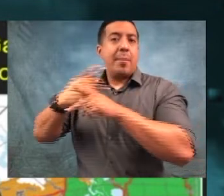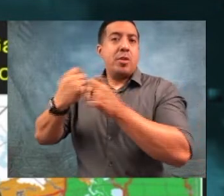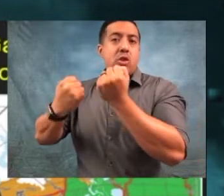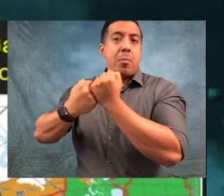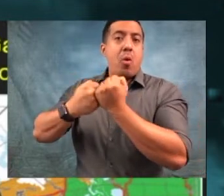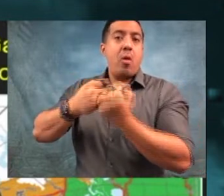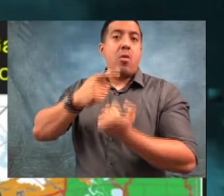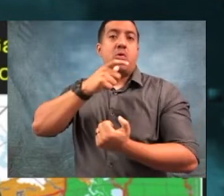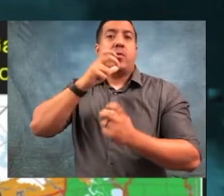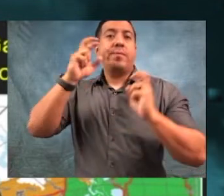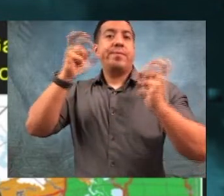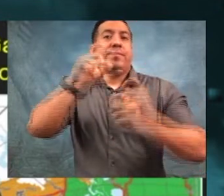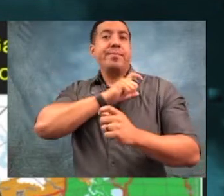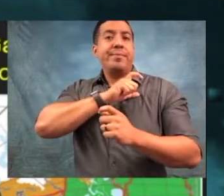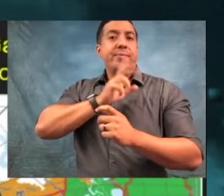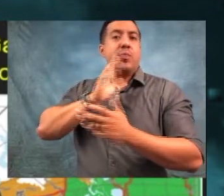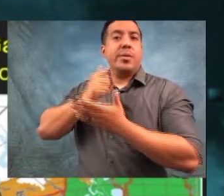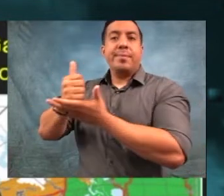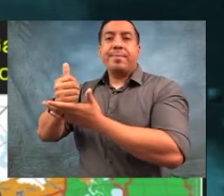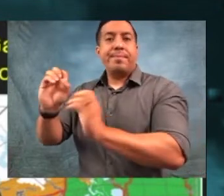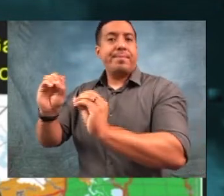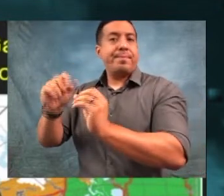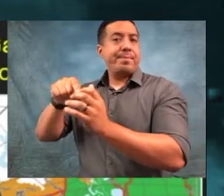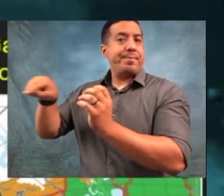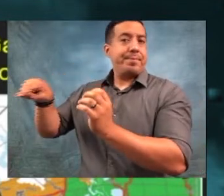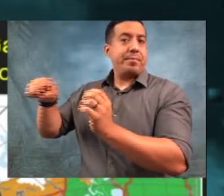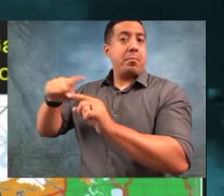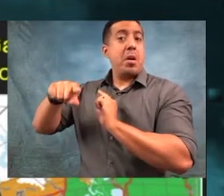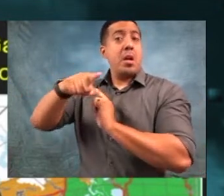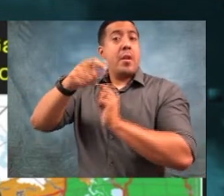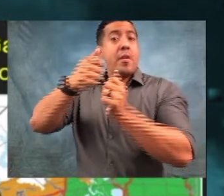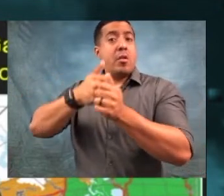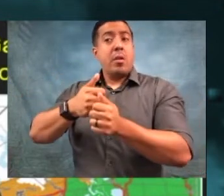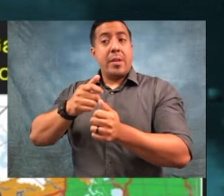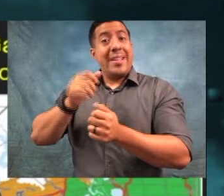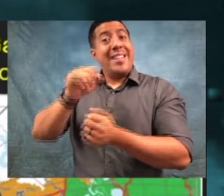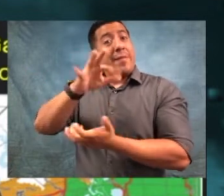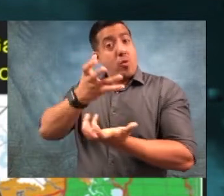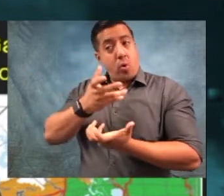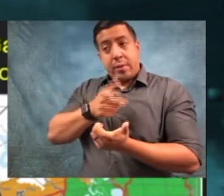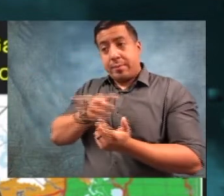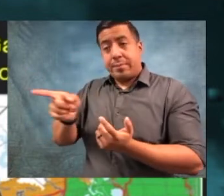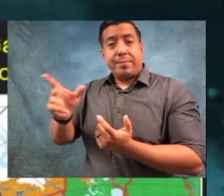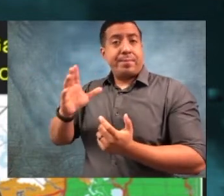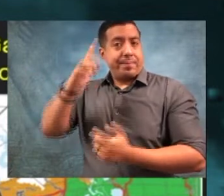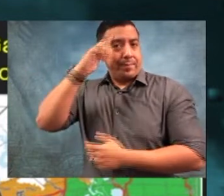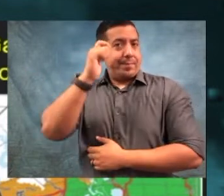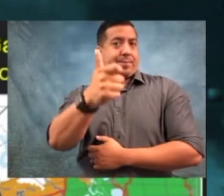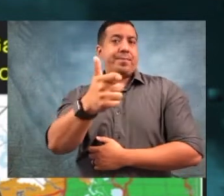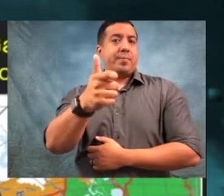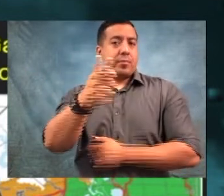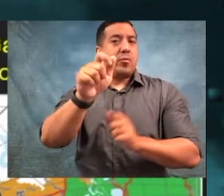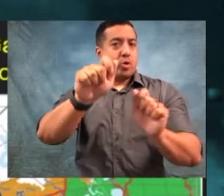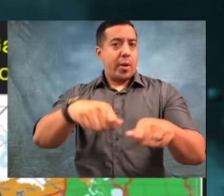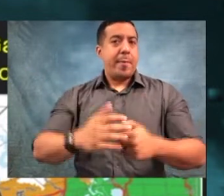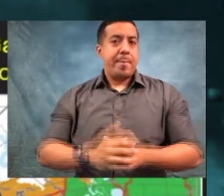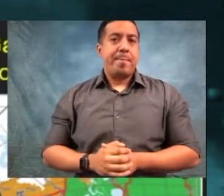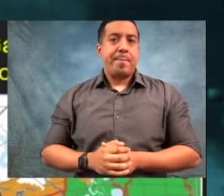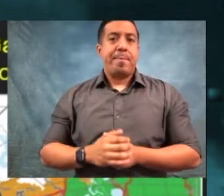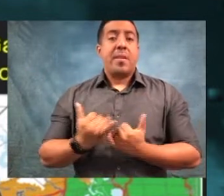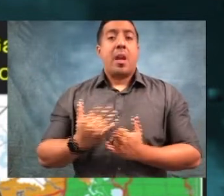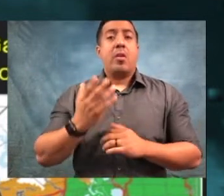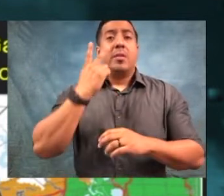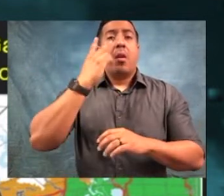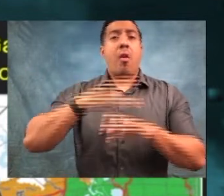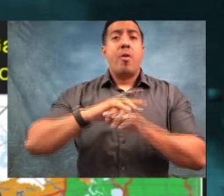support from the authorities on those routes, but you can take smaller roads if you like. And